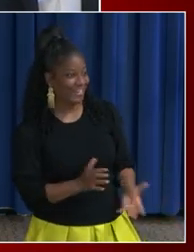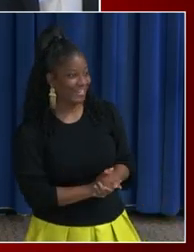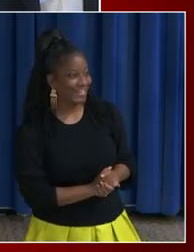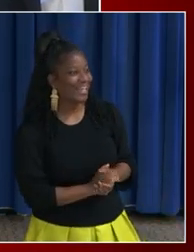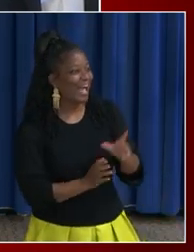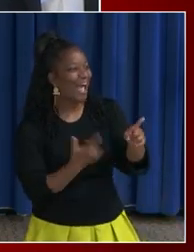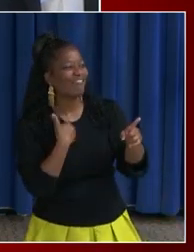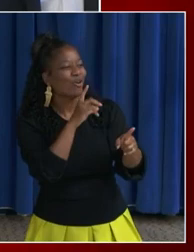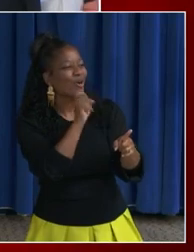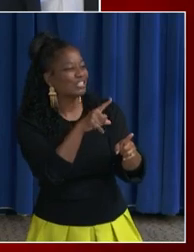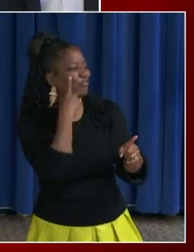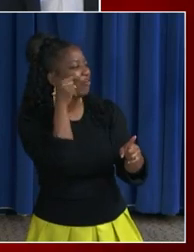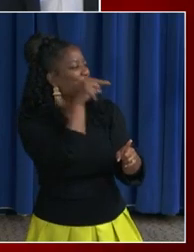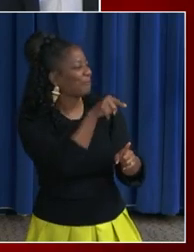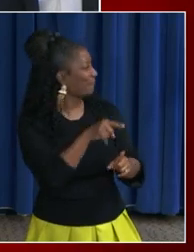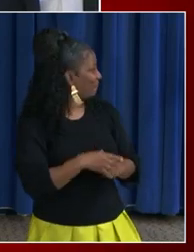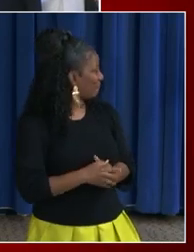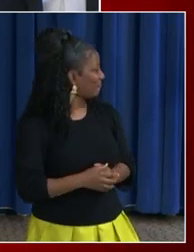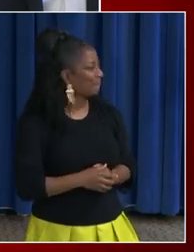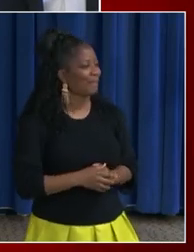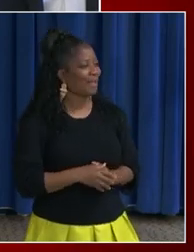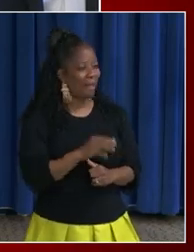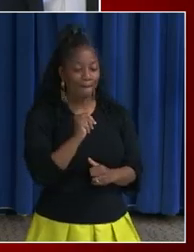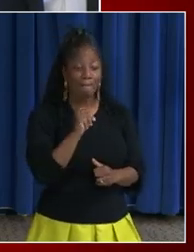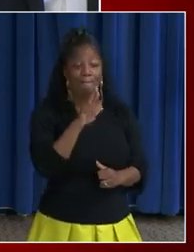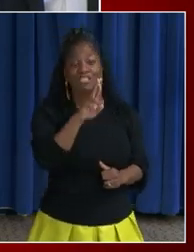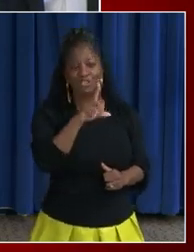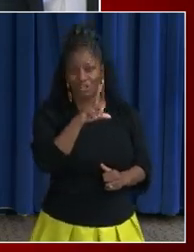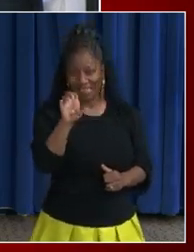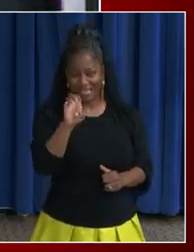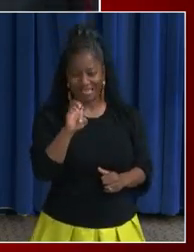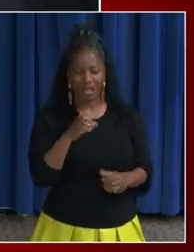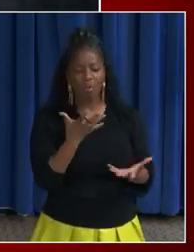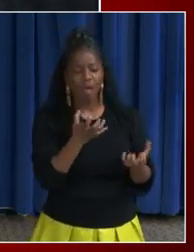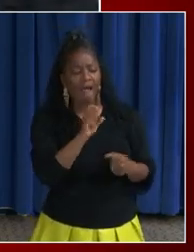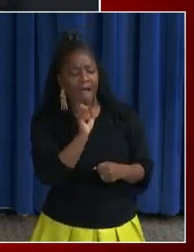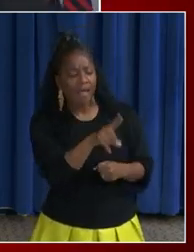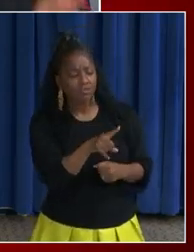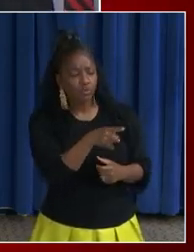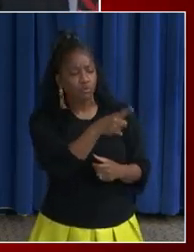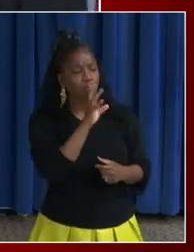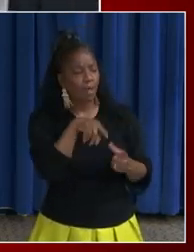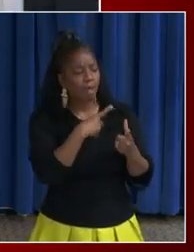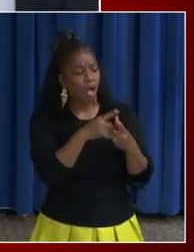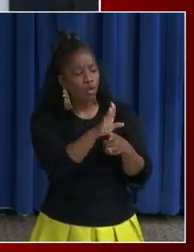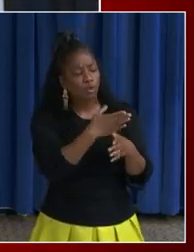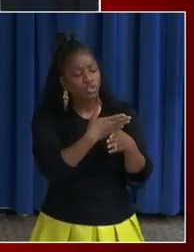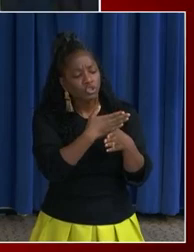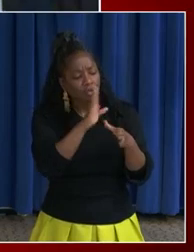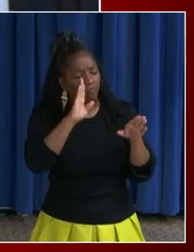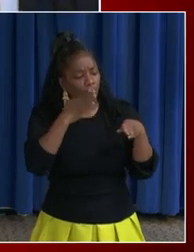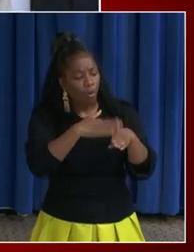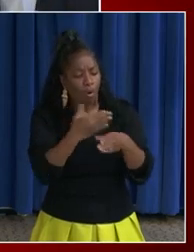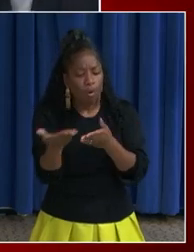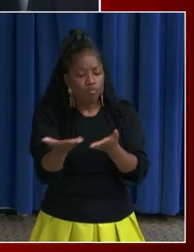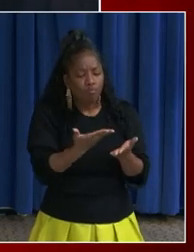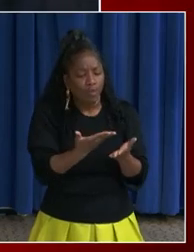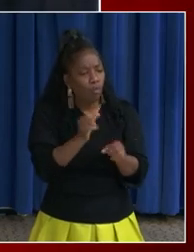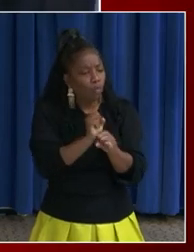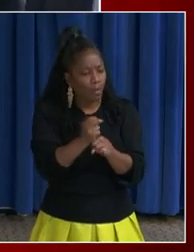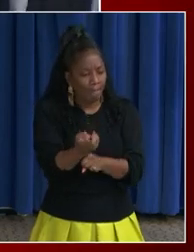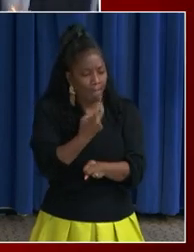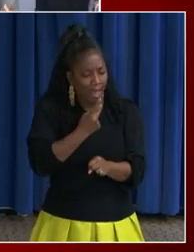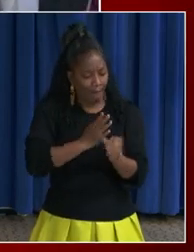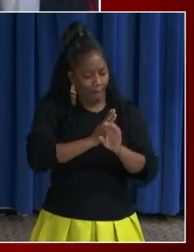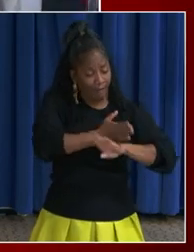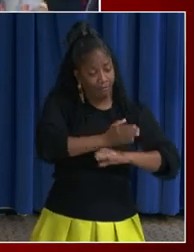to question him earlier. Yes. Mr. Lee, I wanted to ask you, and the mayor mentioned your shared focus in bringing workers back